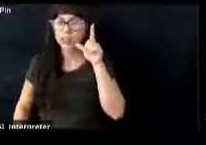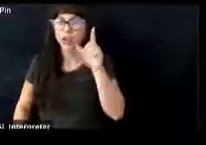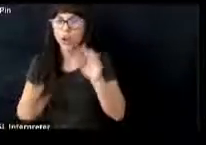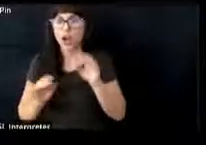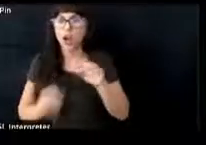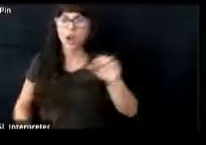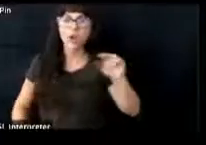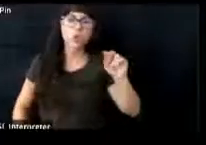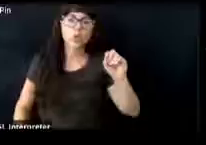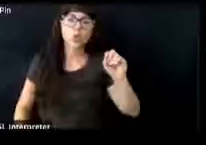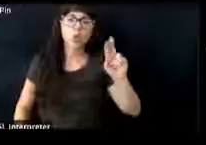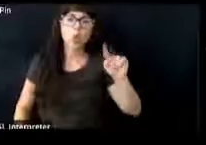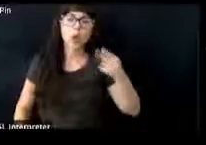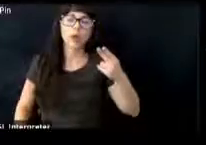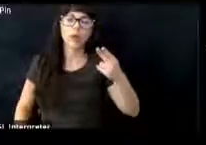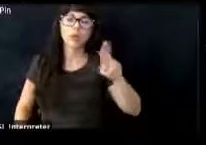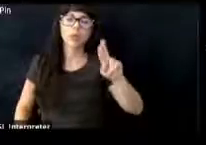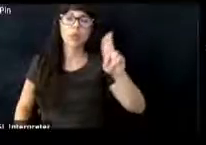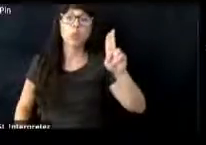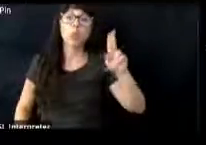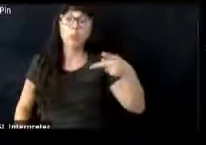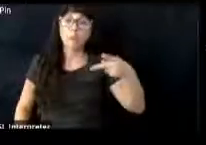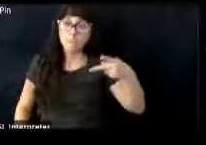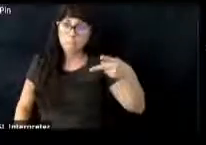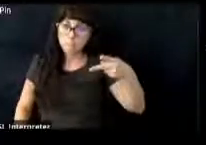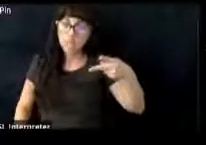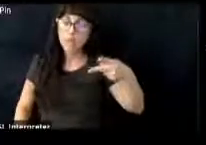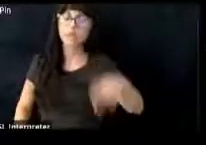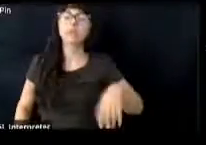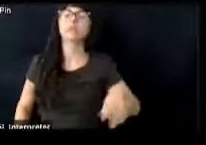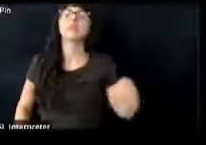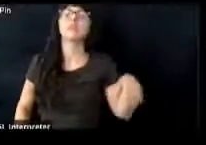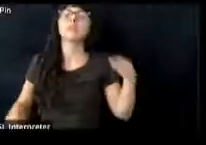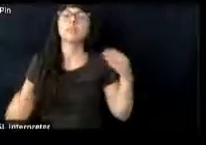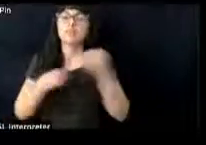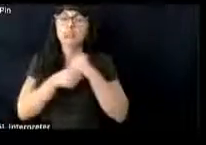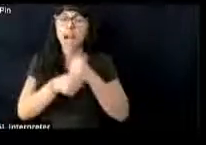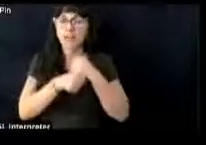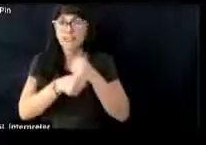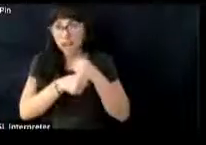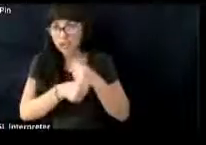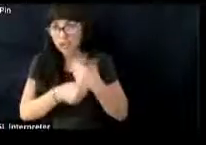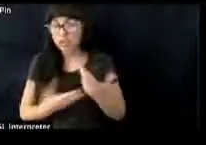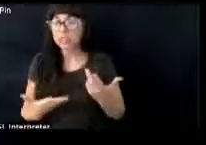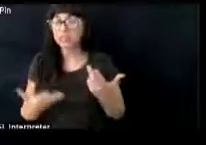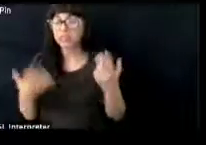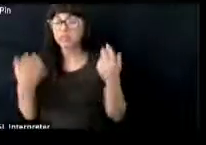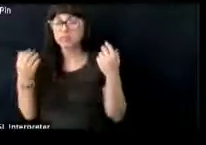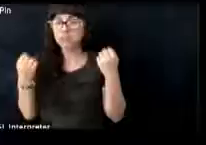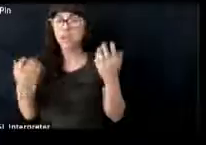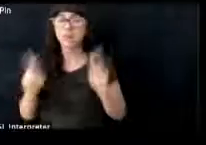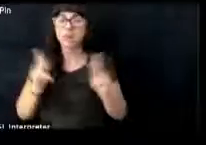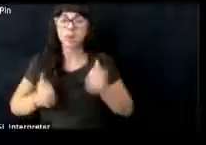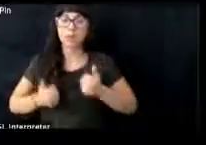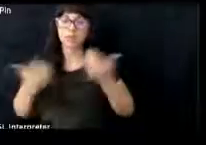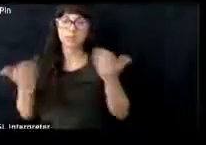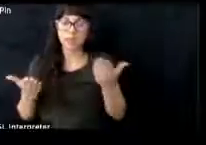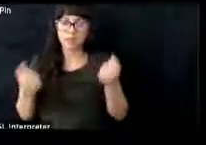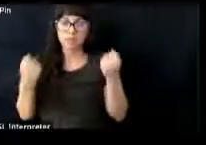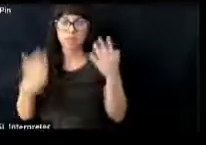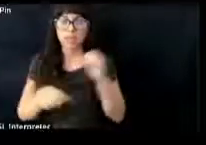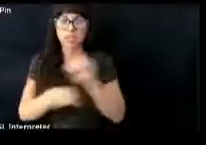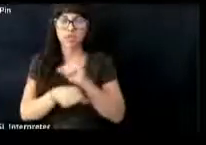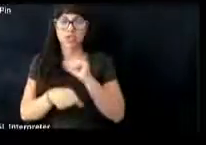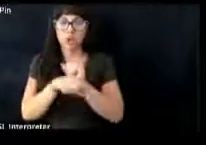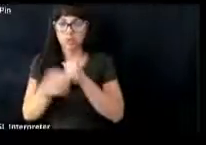lot of manufacturing. So a lot of people live up here, a lot of jobs and support. So